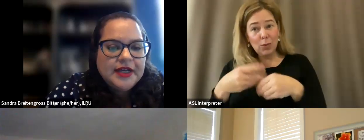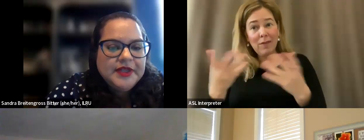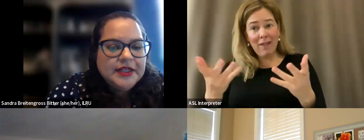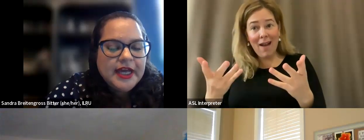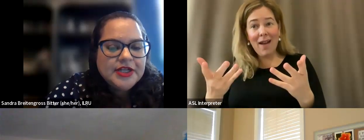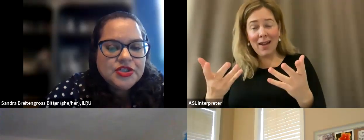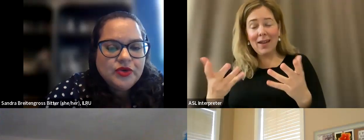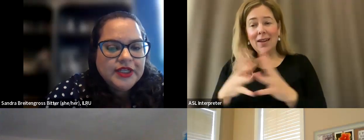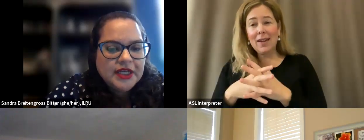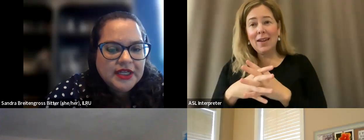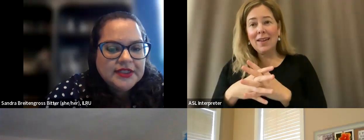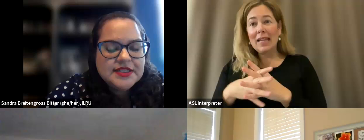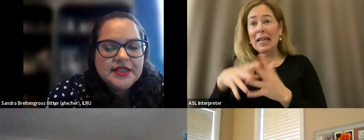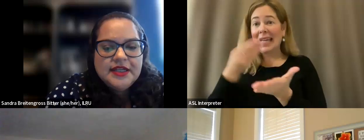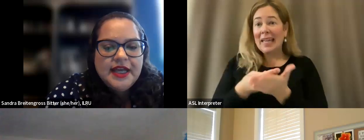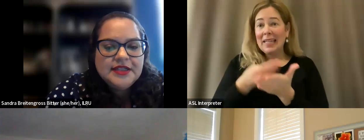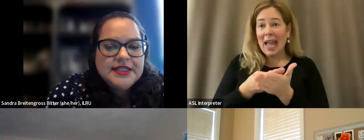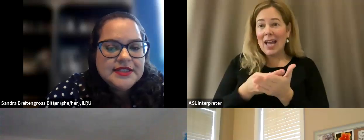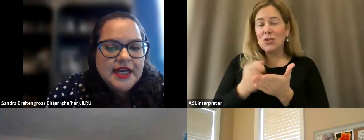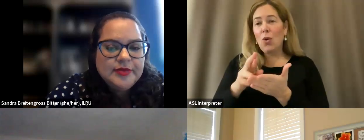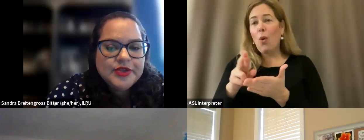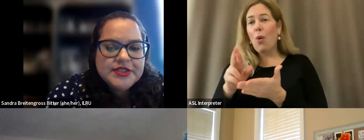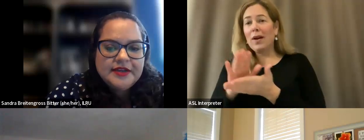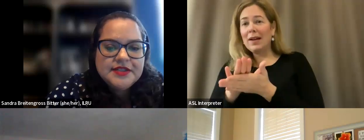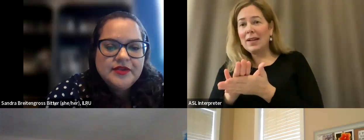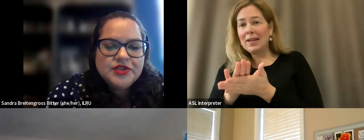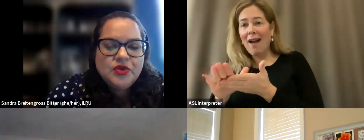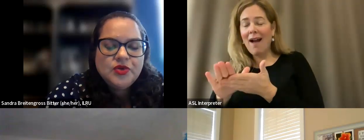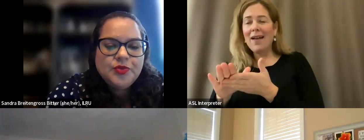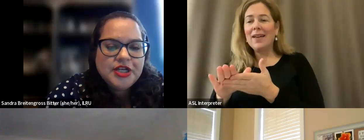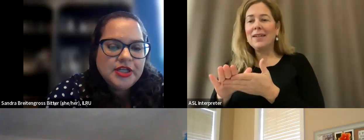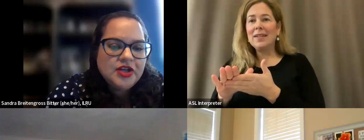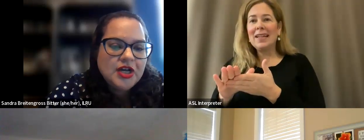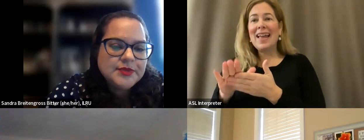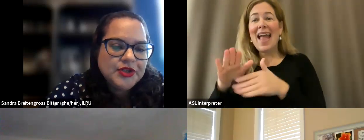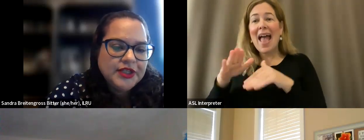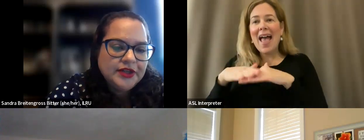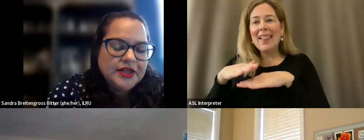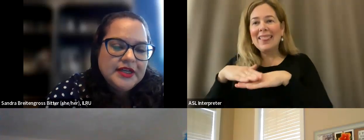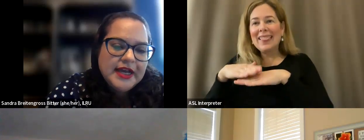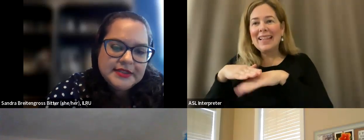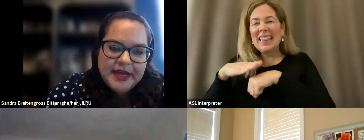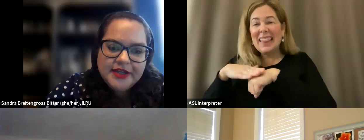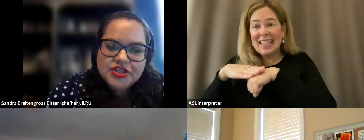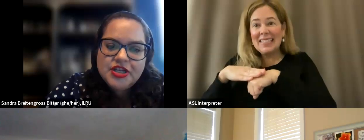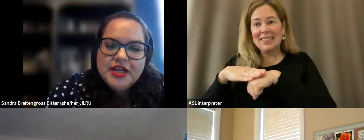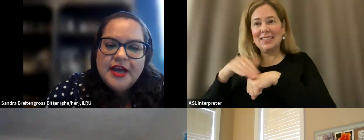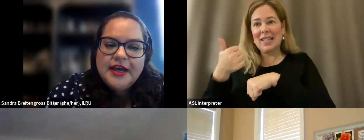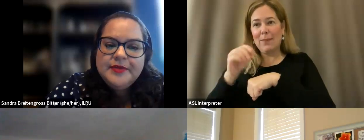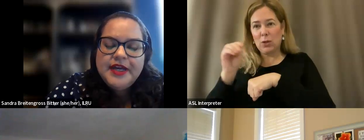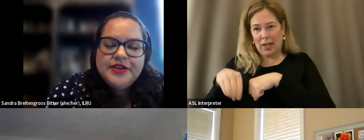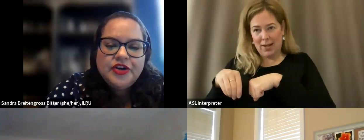either in cash or in kind at least 10% of the total project cost per year as